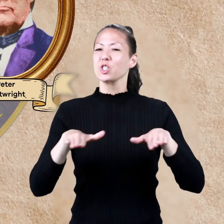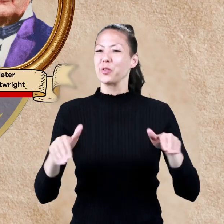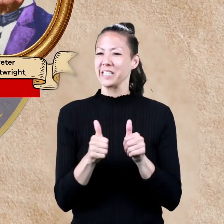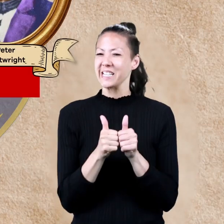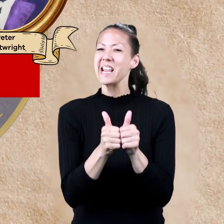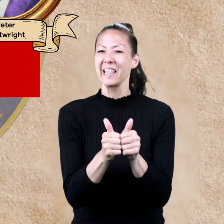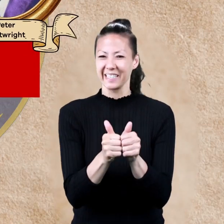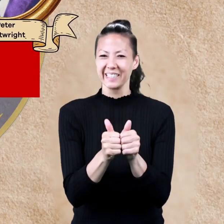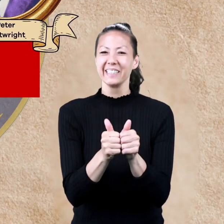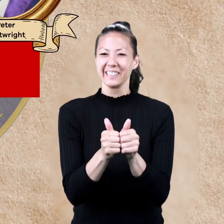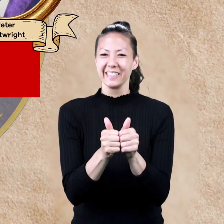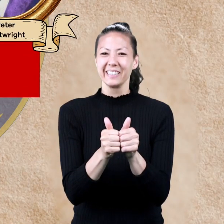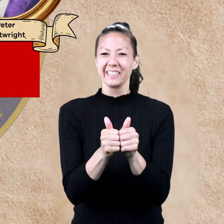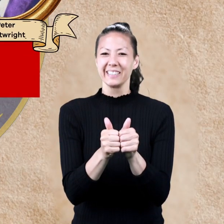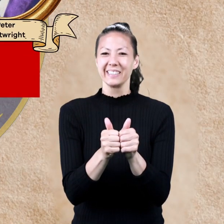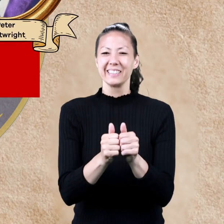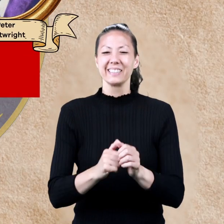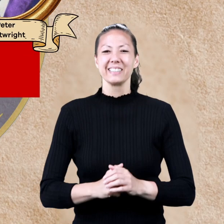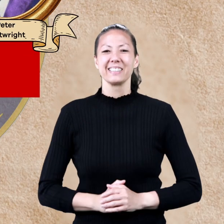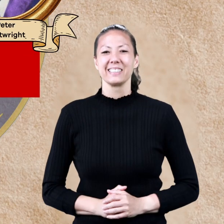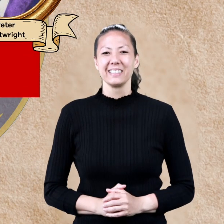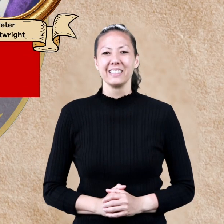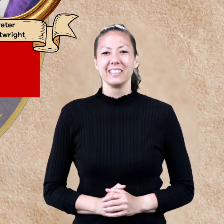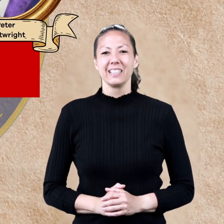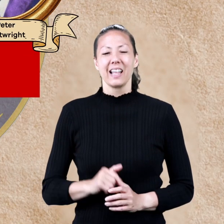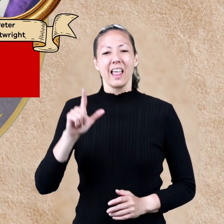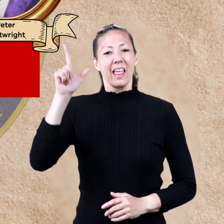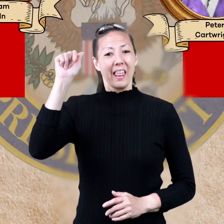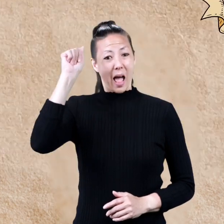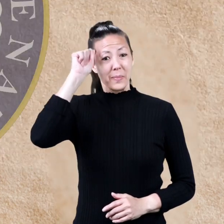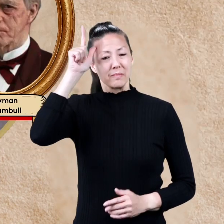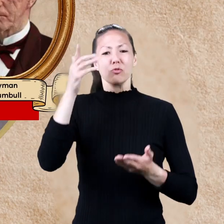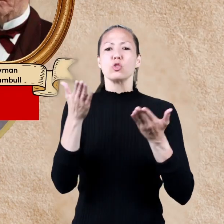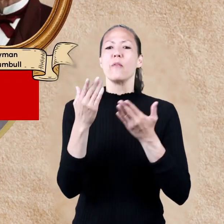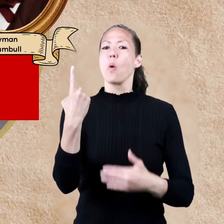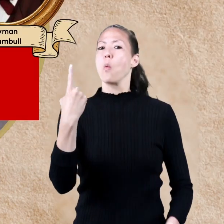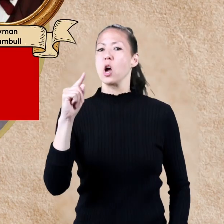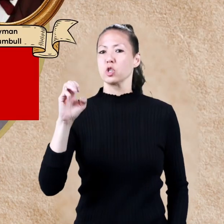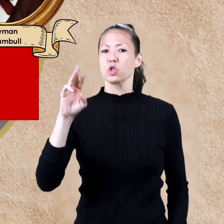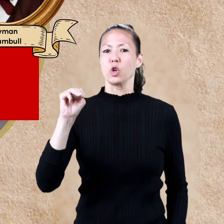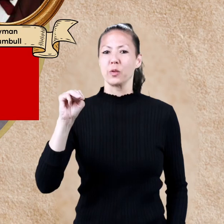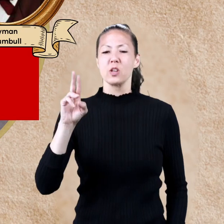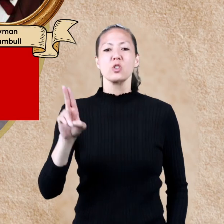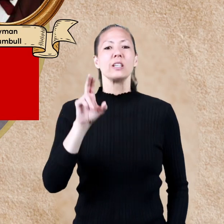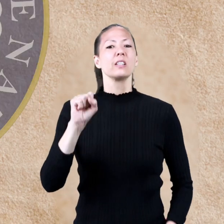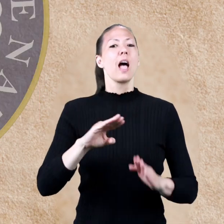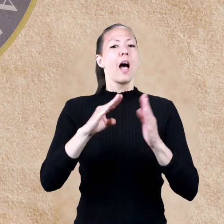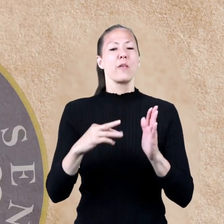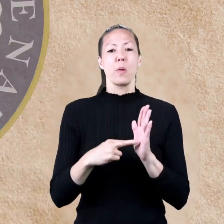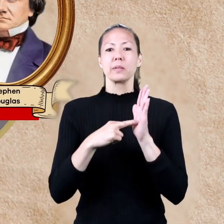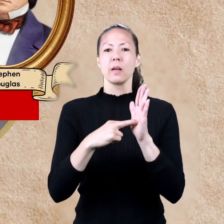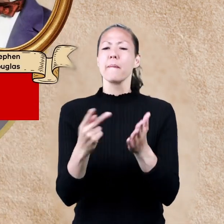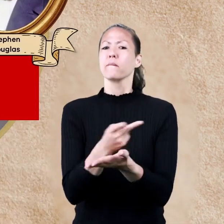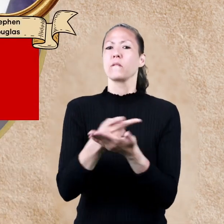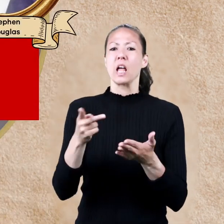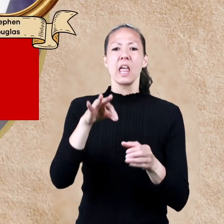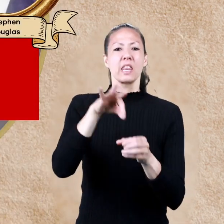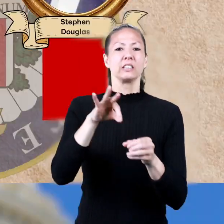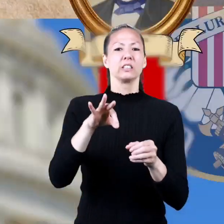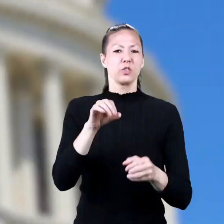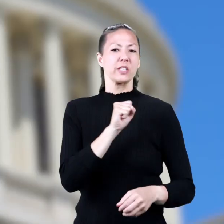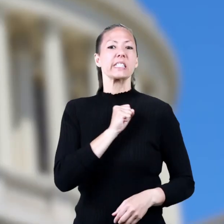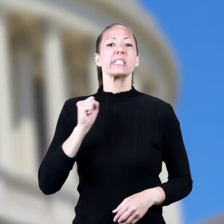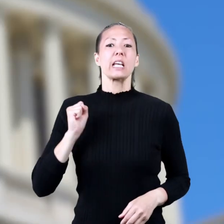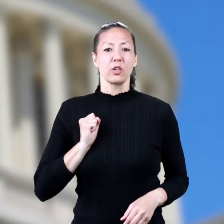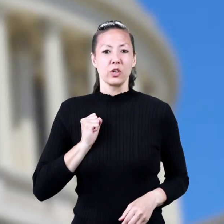Lincoln served one term in the U.S. House of Representatives, but failed to be elected to the Senate 2 different